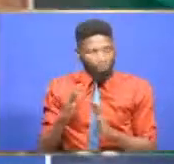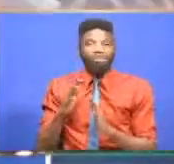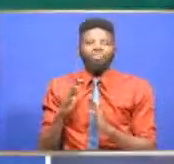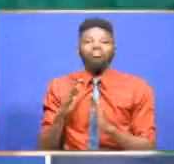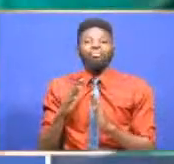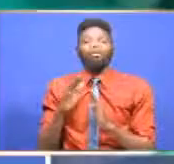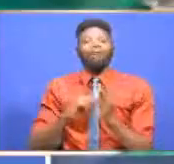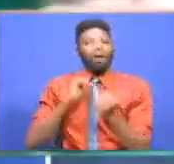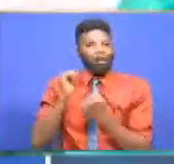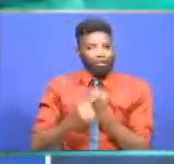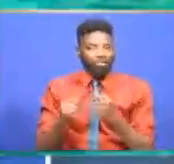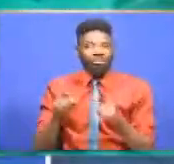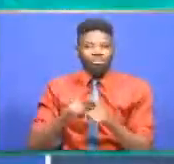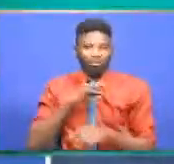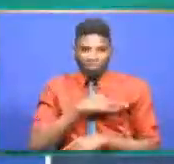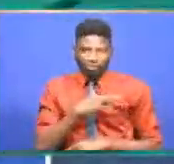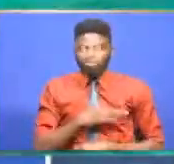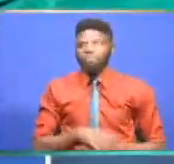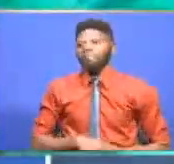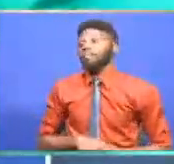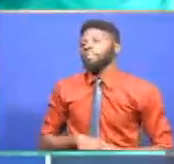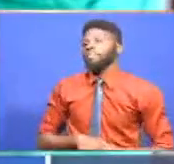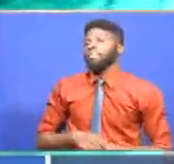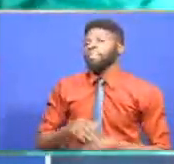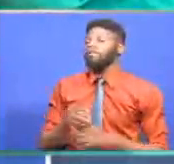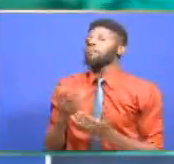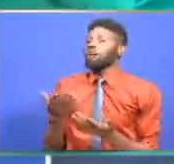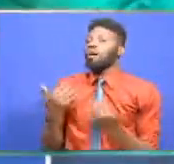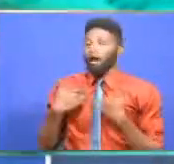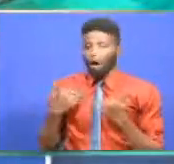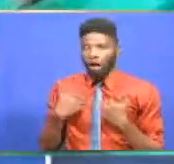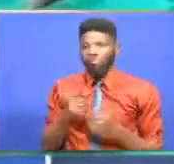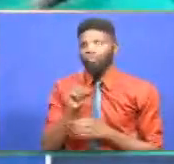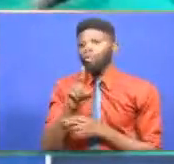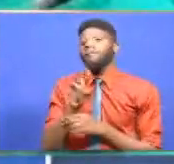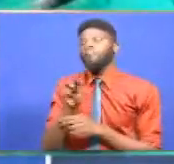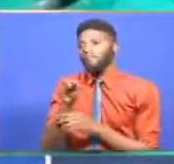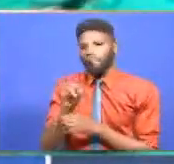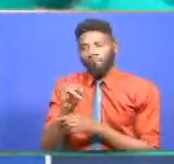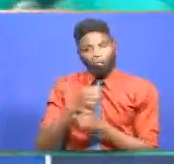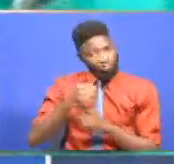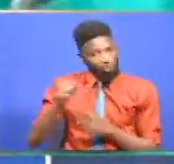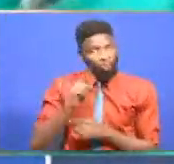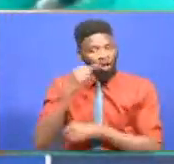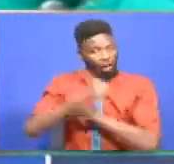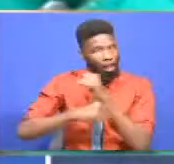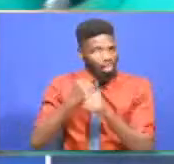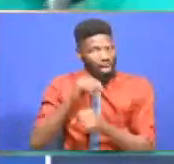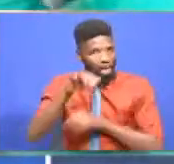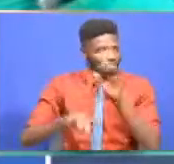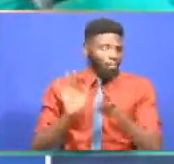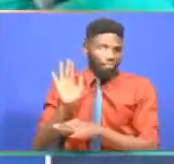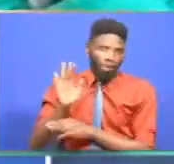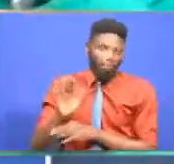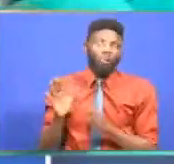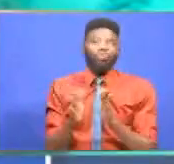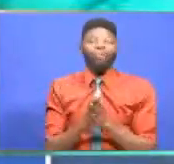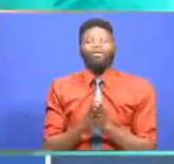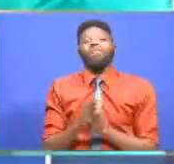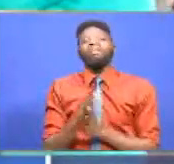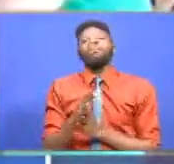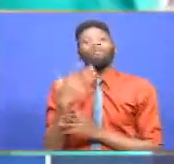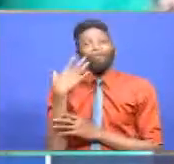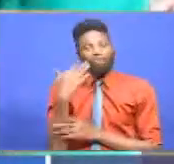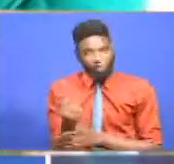Currently, the country produces slightly over 1 million straws of semen annually against a consumption average of 500,000 straws, with the low